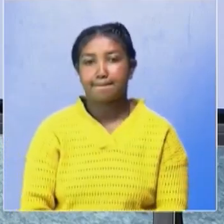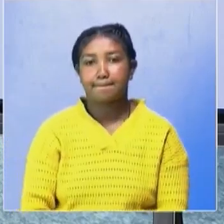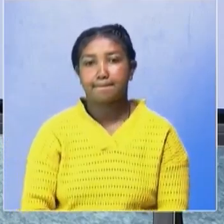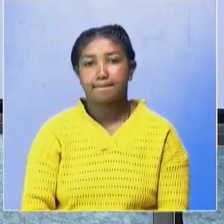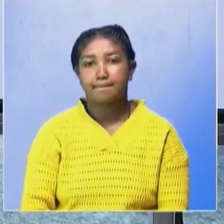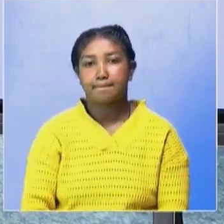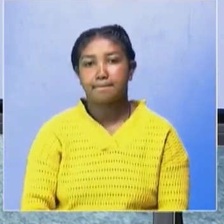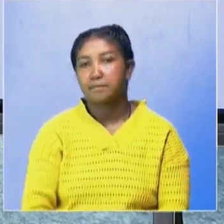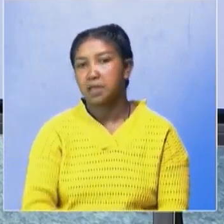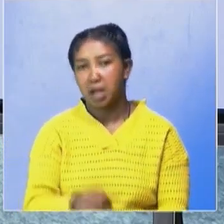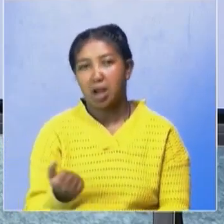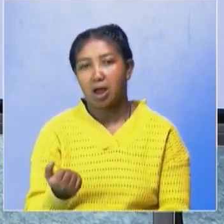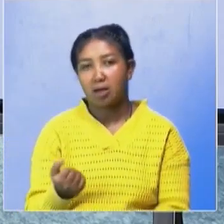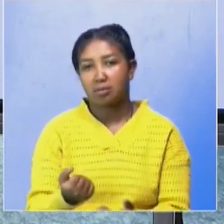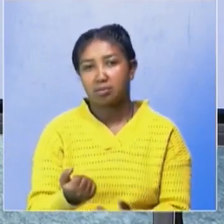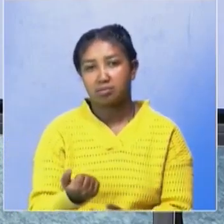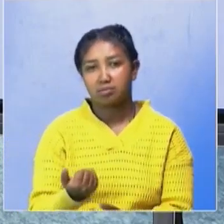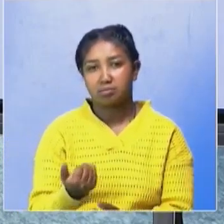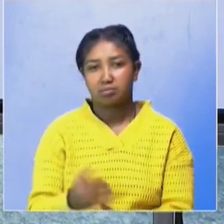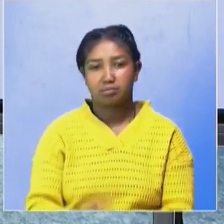For example, let us add catch.